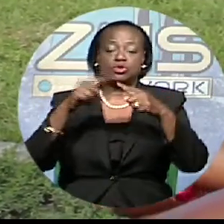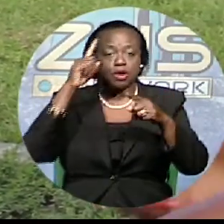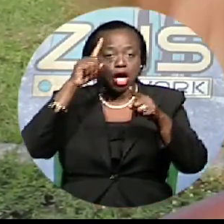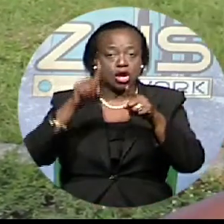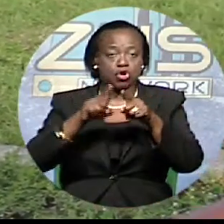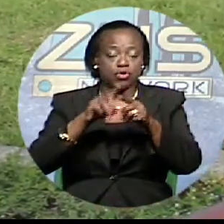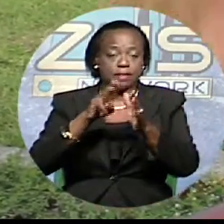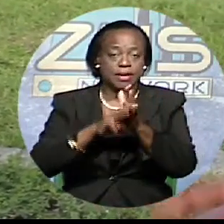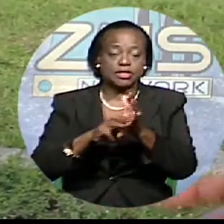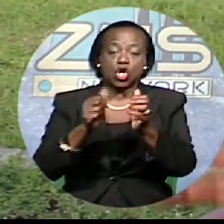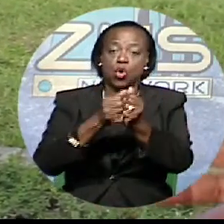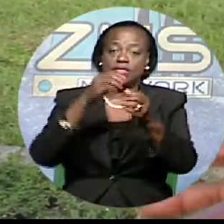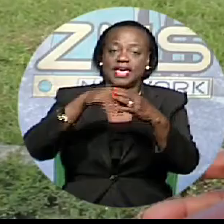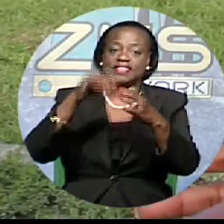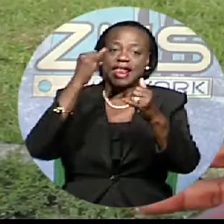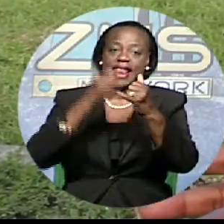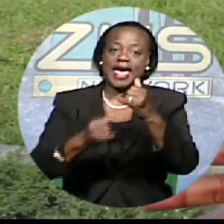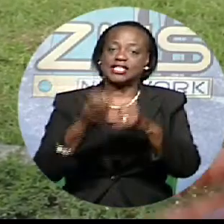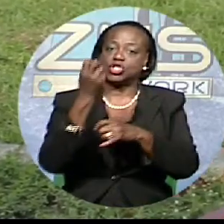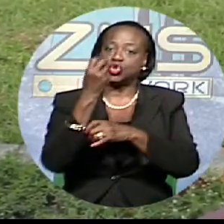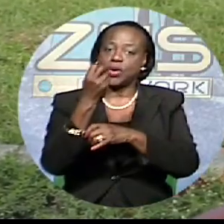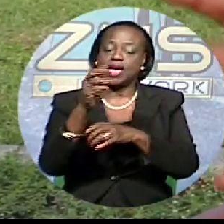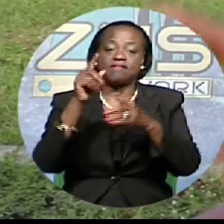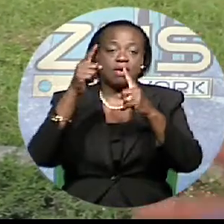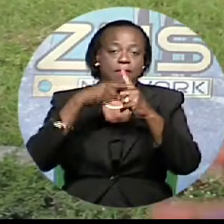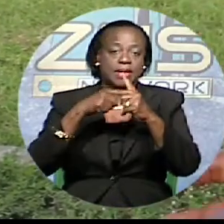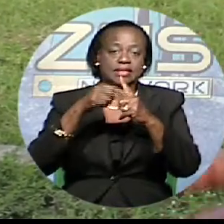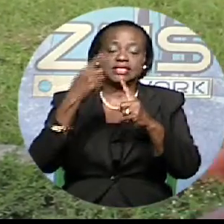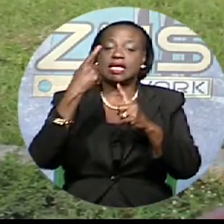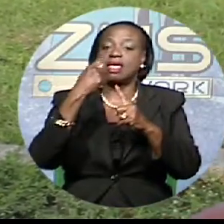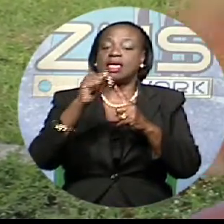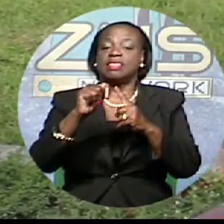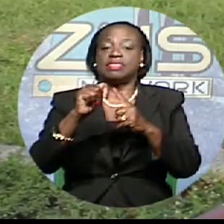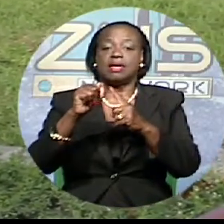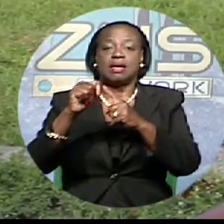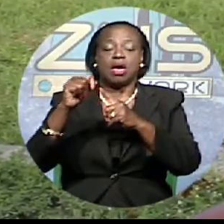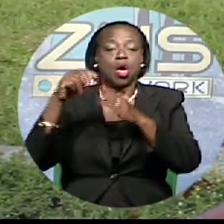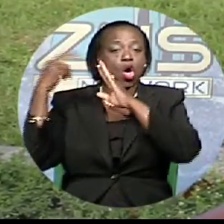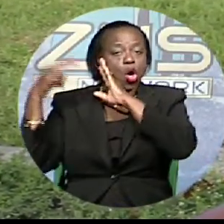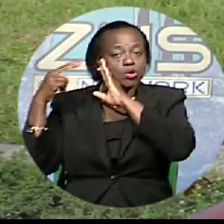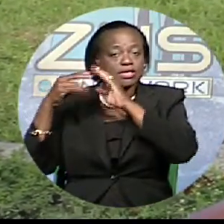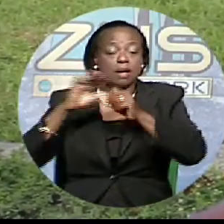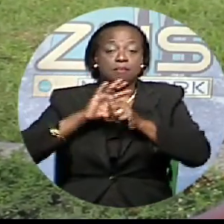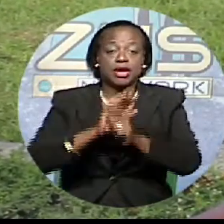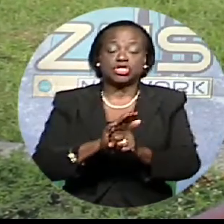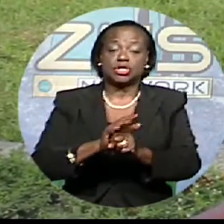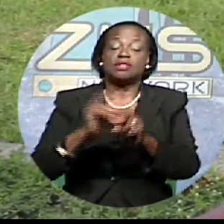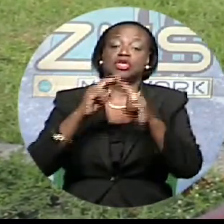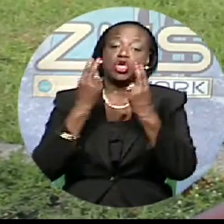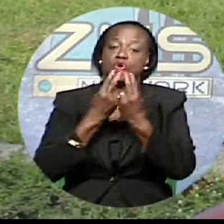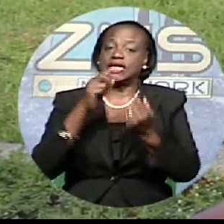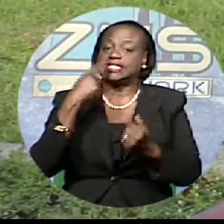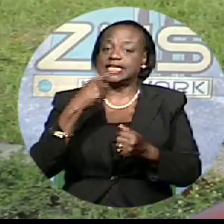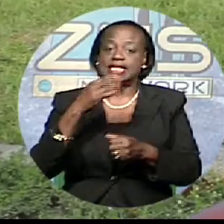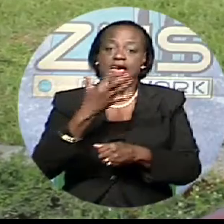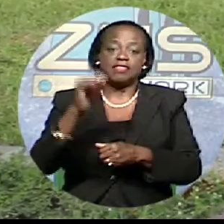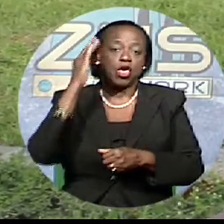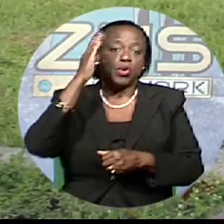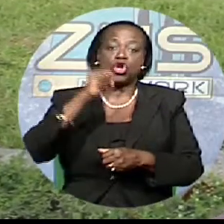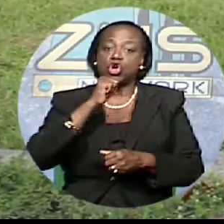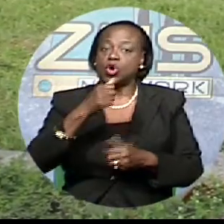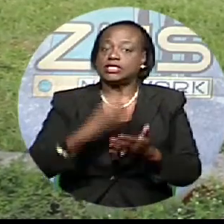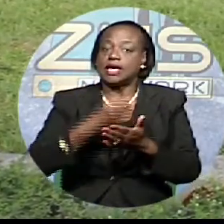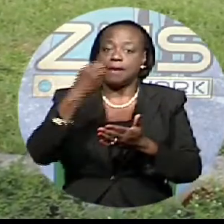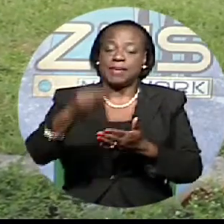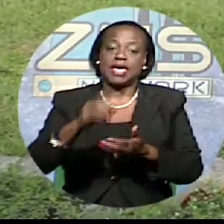agreement within the last 11-12 months, the company has decided to pressure the union. They're not going to pay the workers all of their